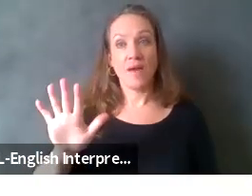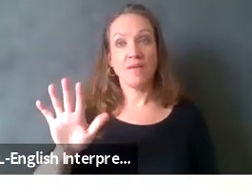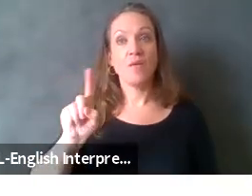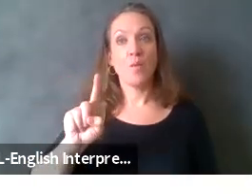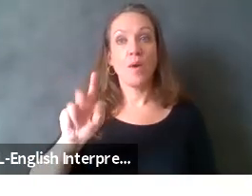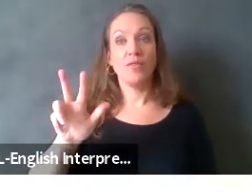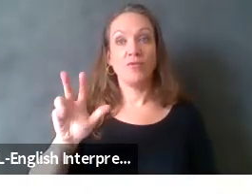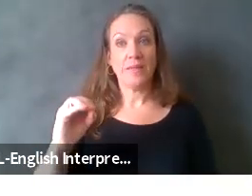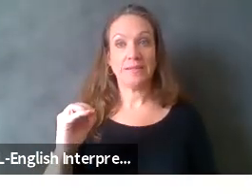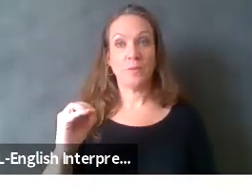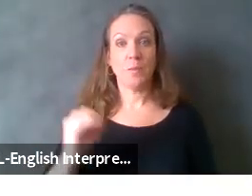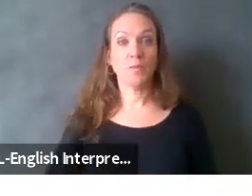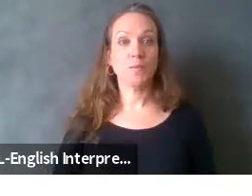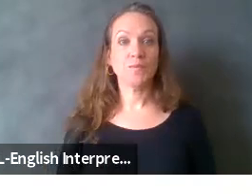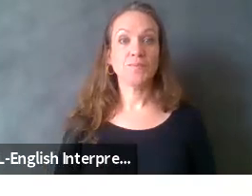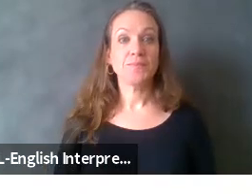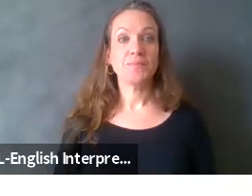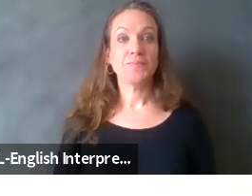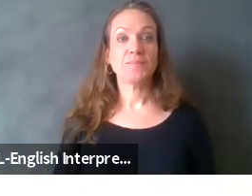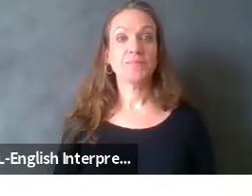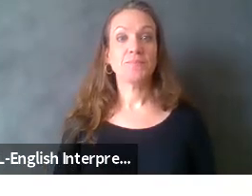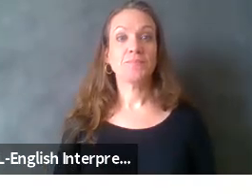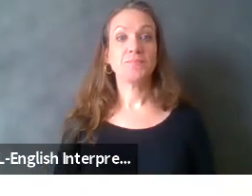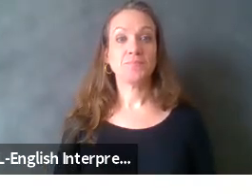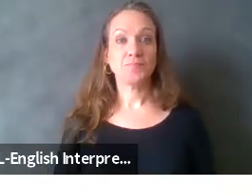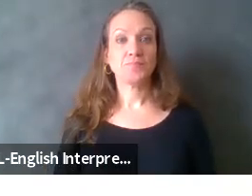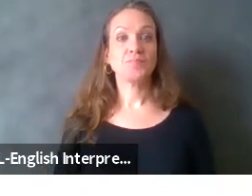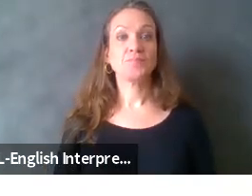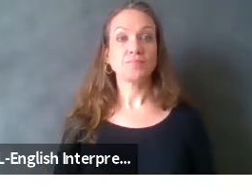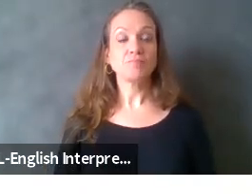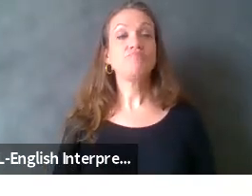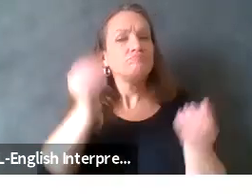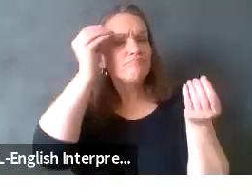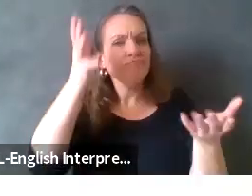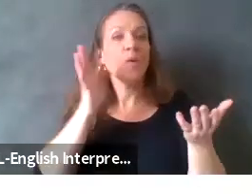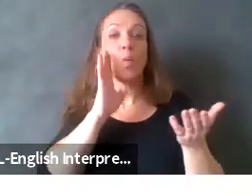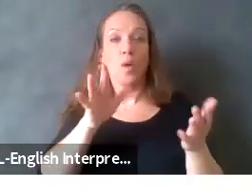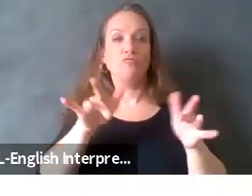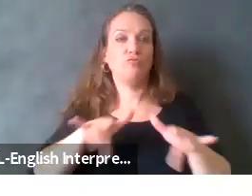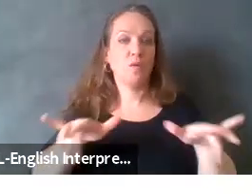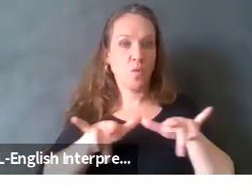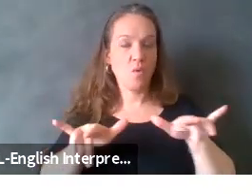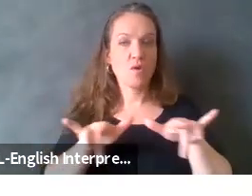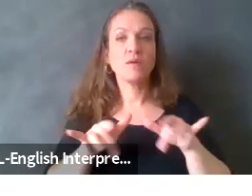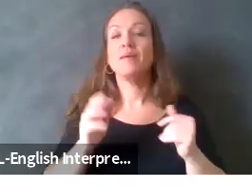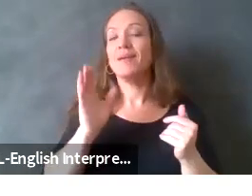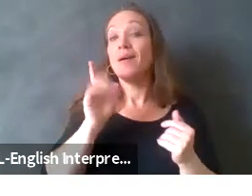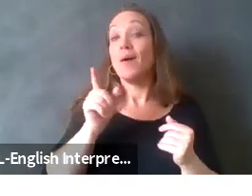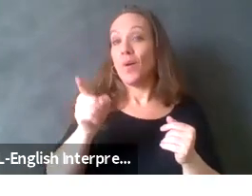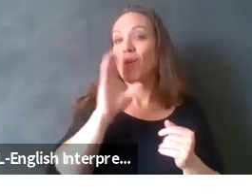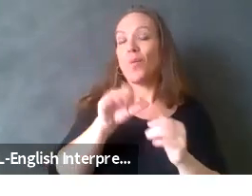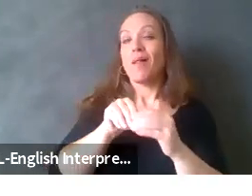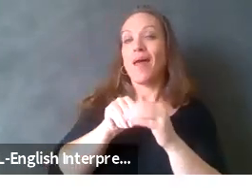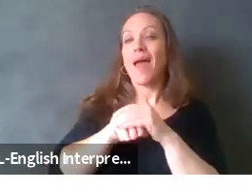155545130. I do want to remind everybody the webinar is being recorded and it will be able to be accessed on the